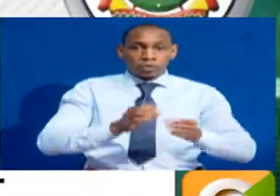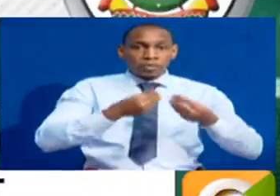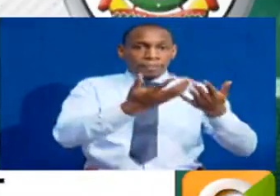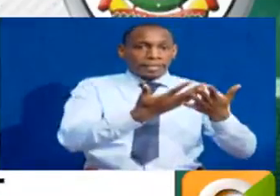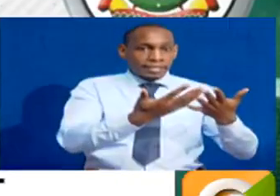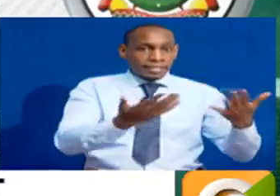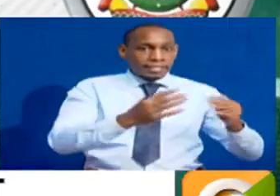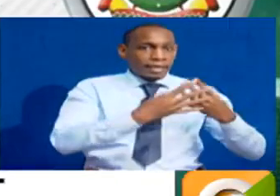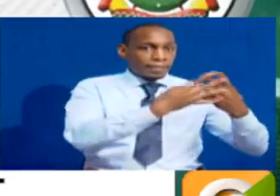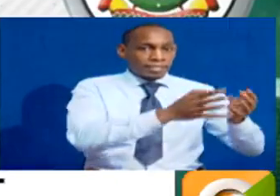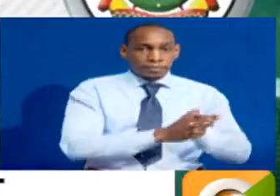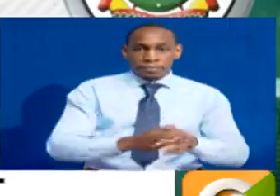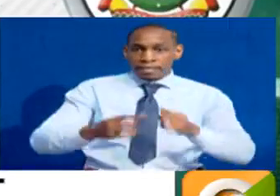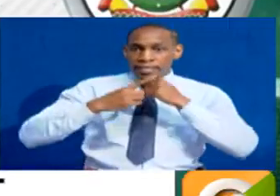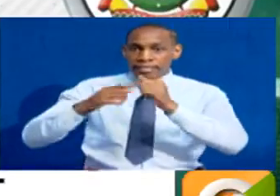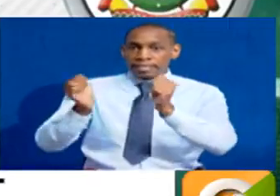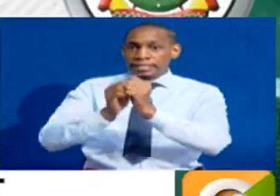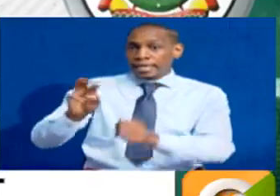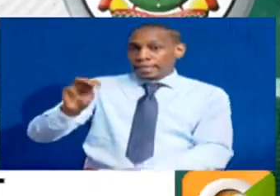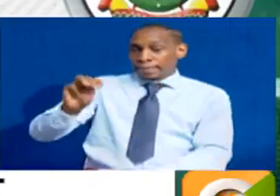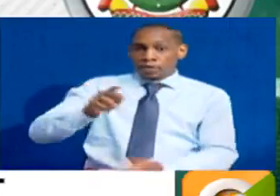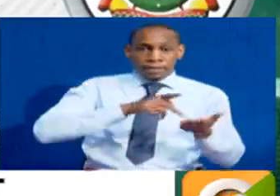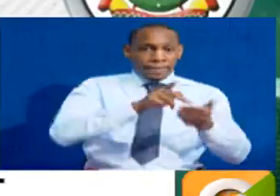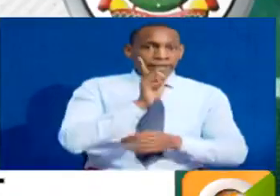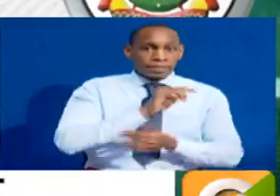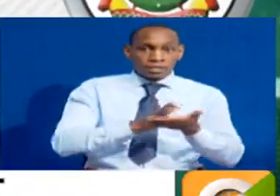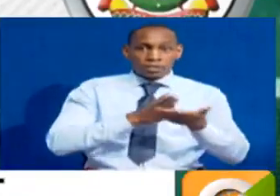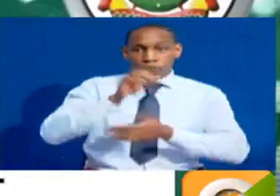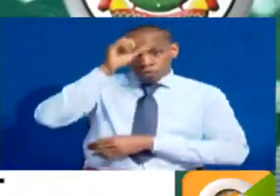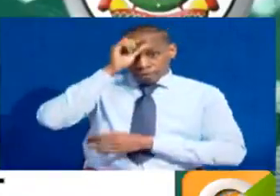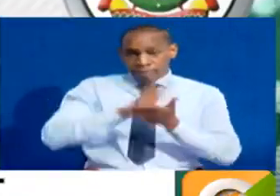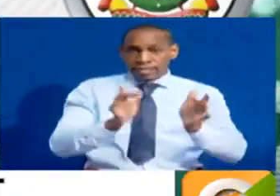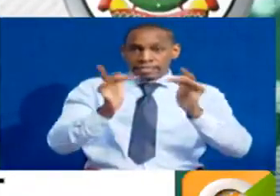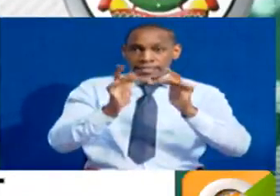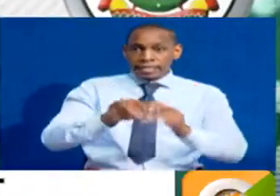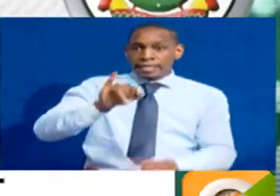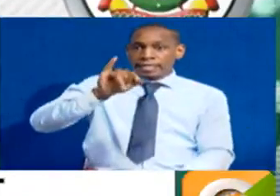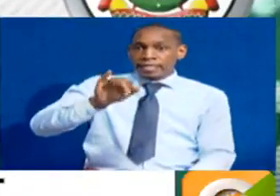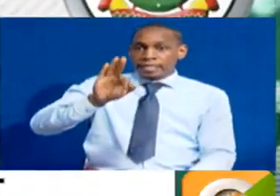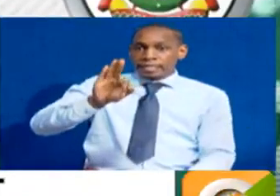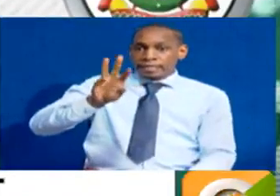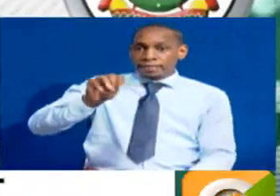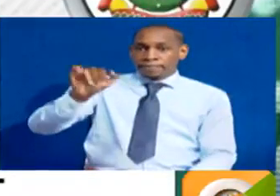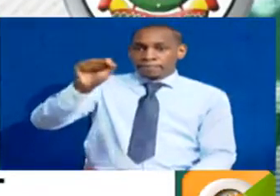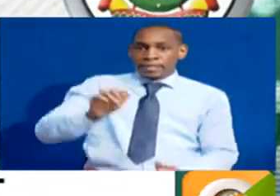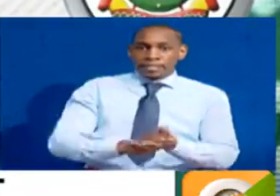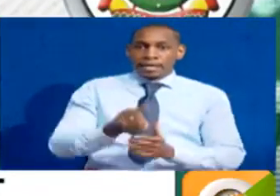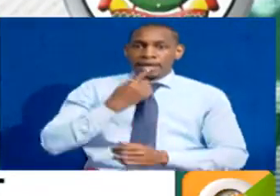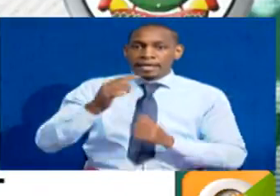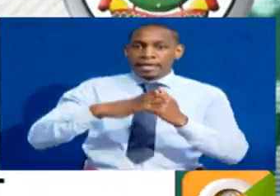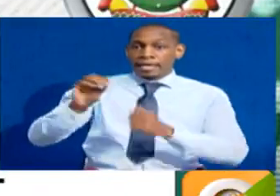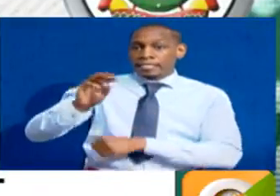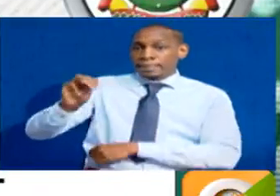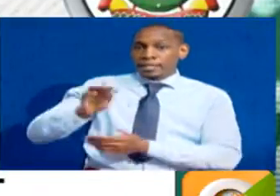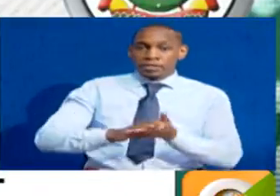the prisons. Of the 610 million shillings paid through the government online platform IFMIS, only 190